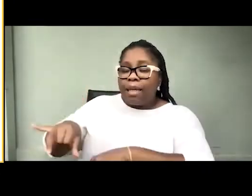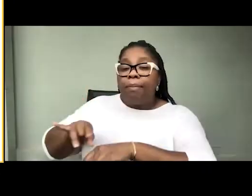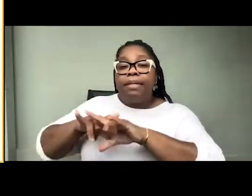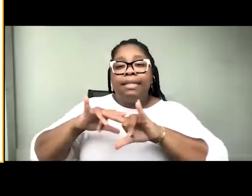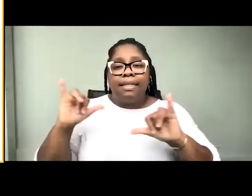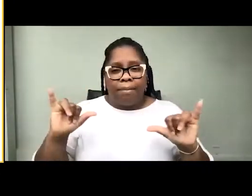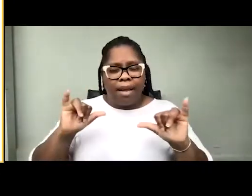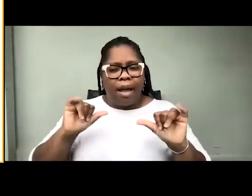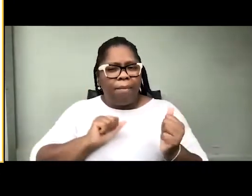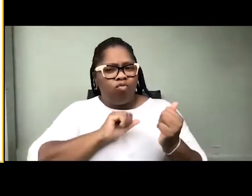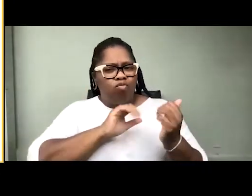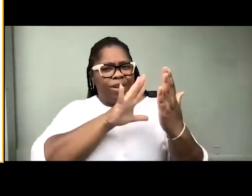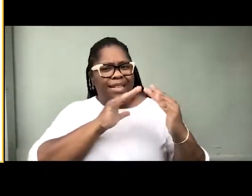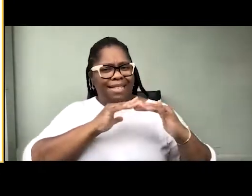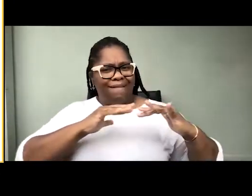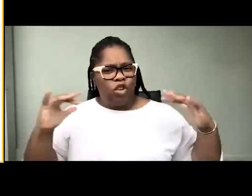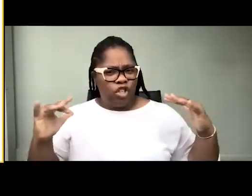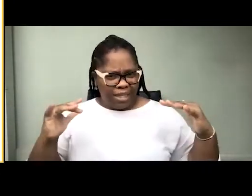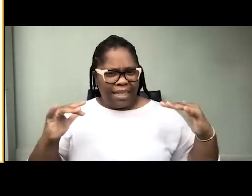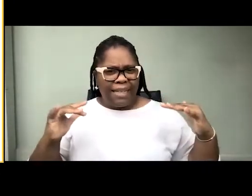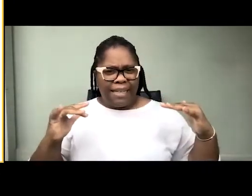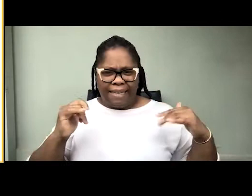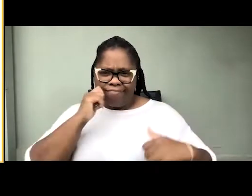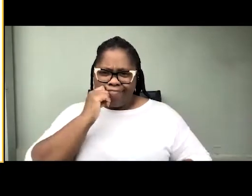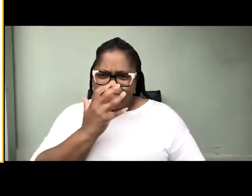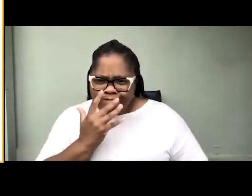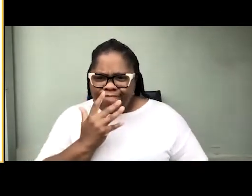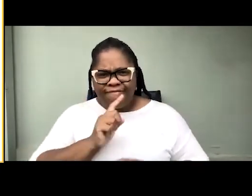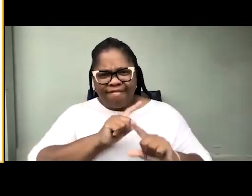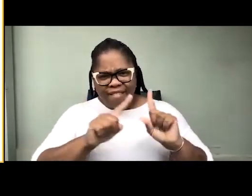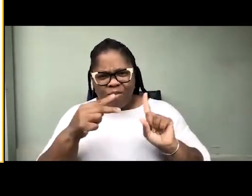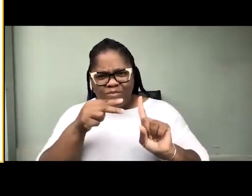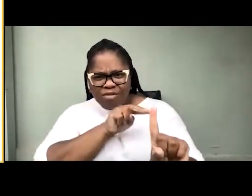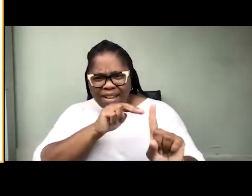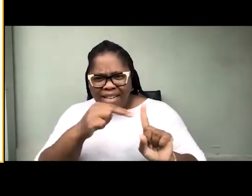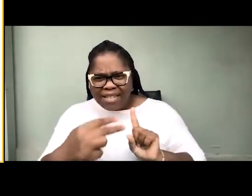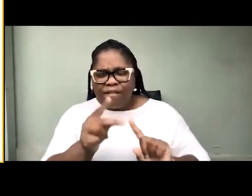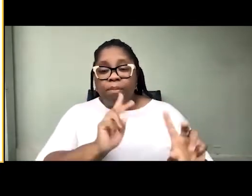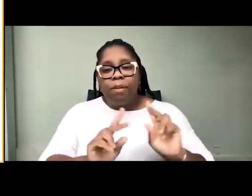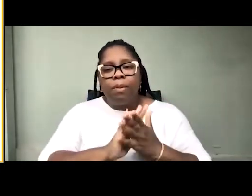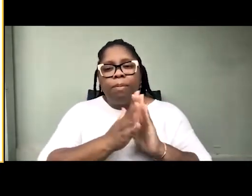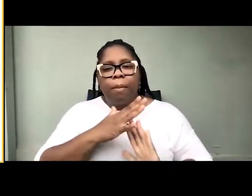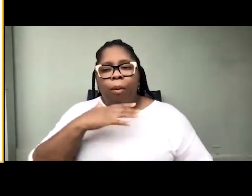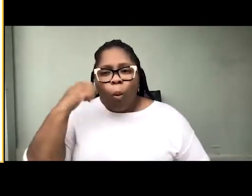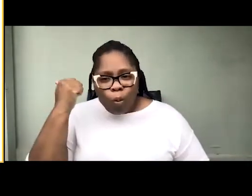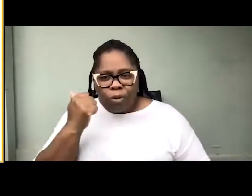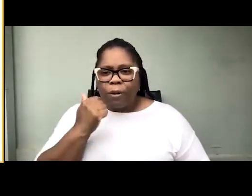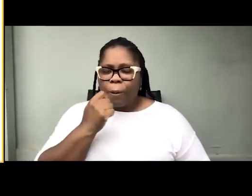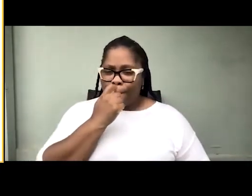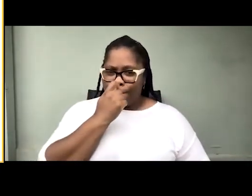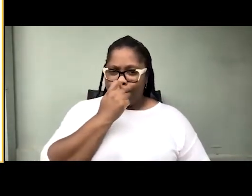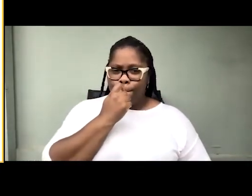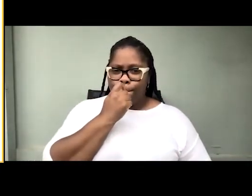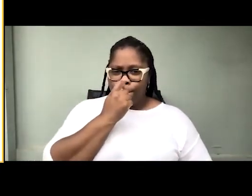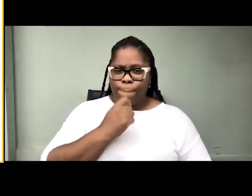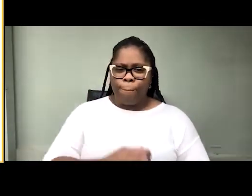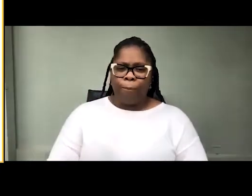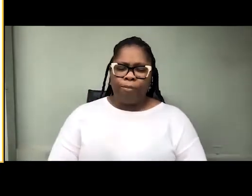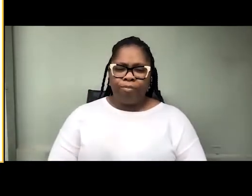addressing the diversity and different perspectives as folks are growing older and become older adults.